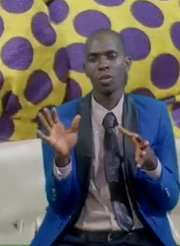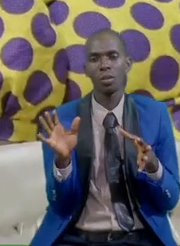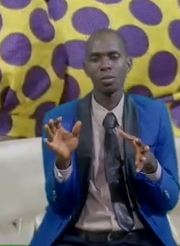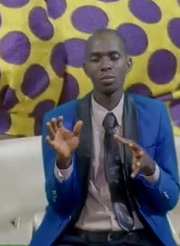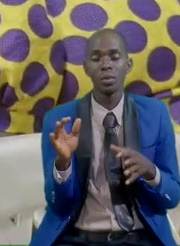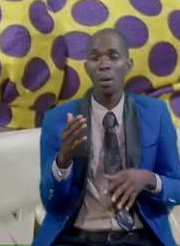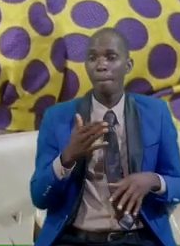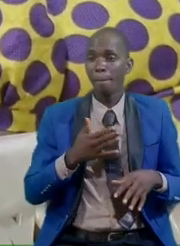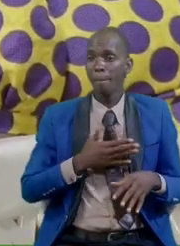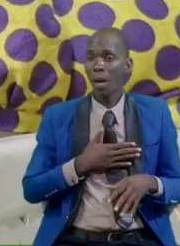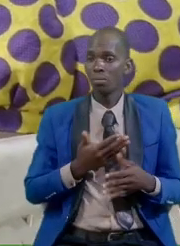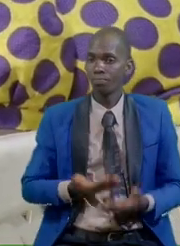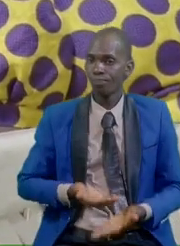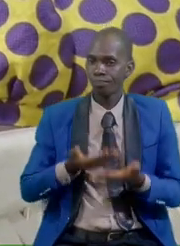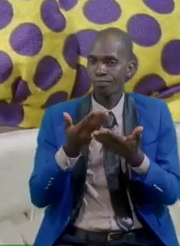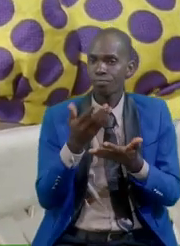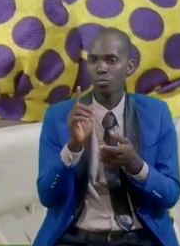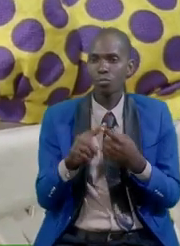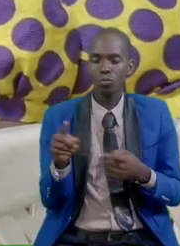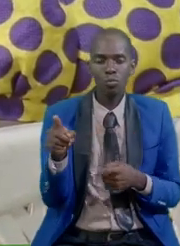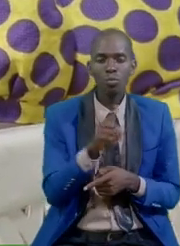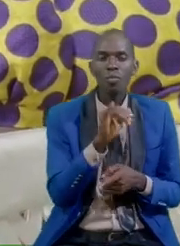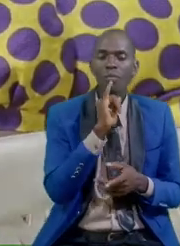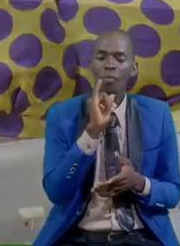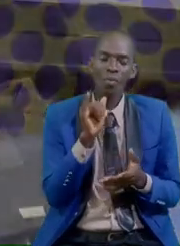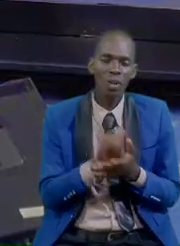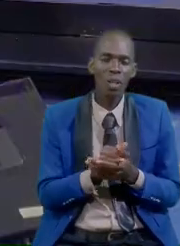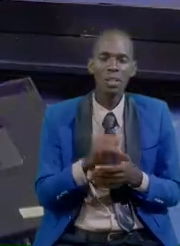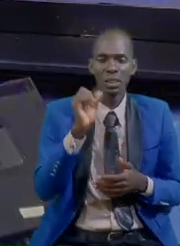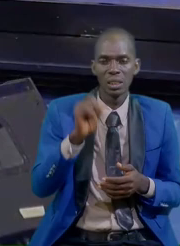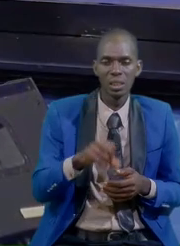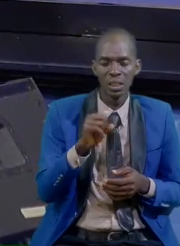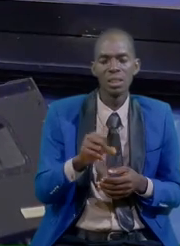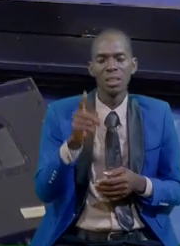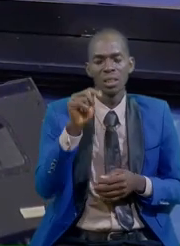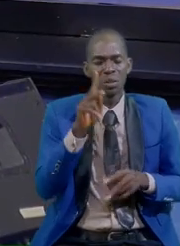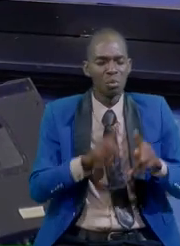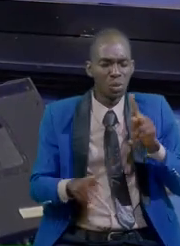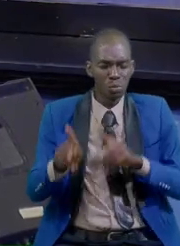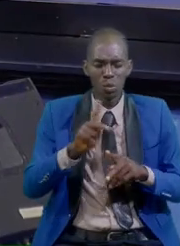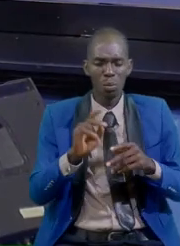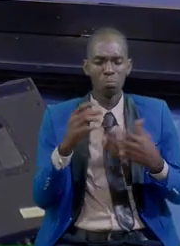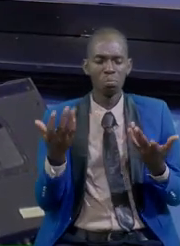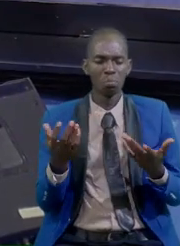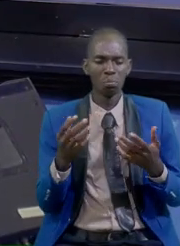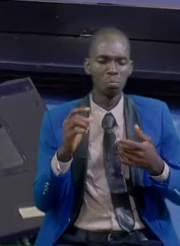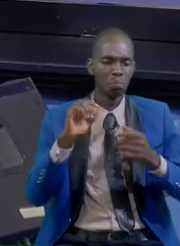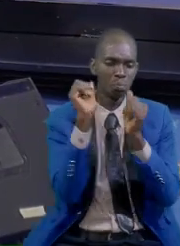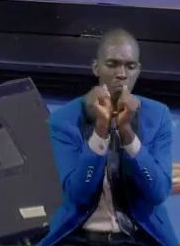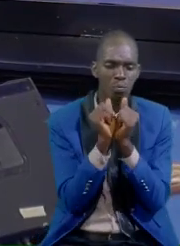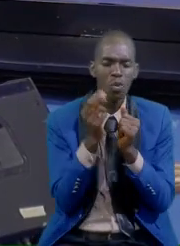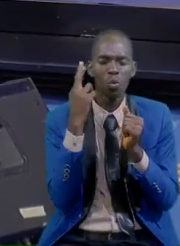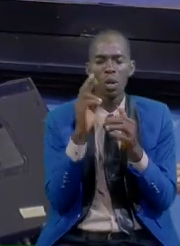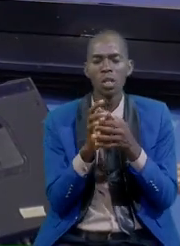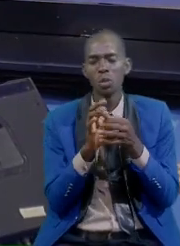you is, although their bands were loose, they didn't act it out. They didn't act like that. They